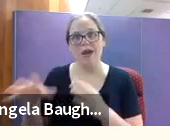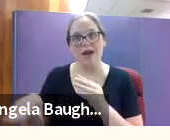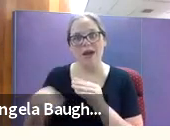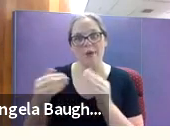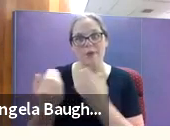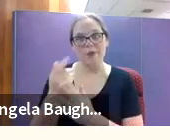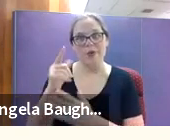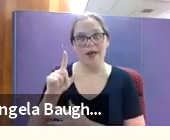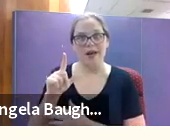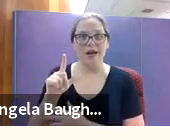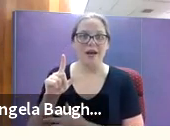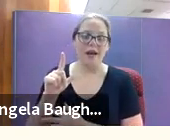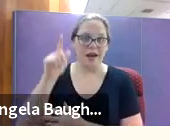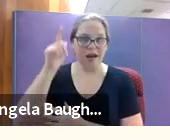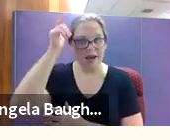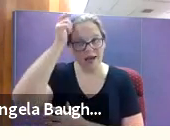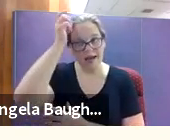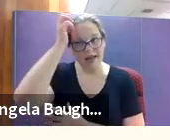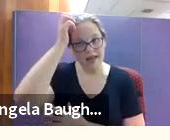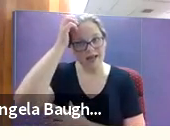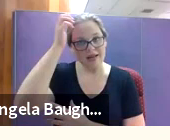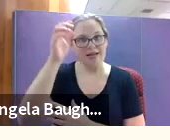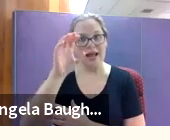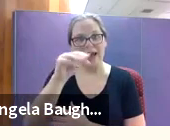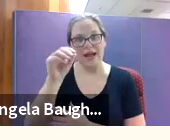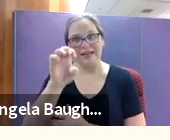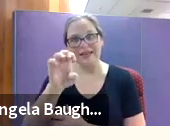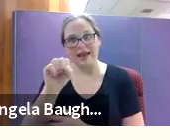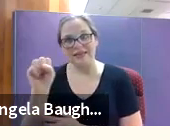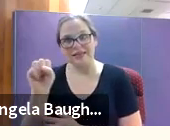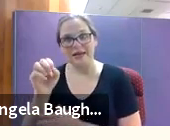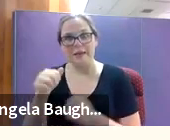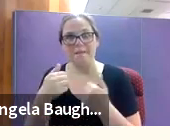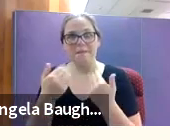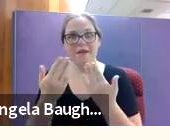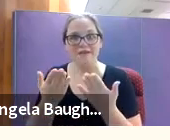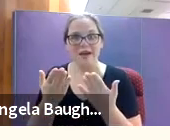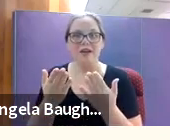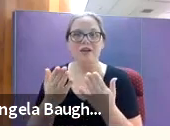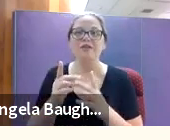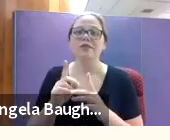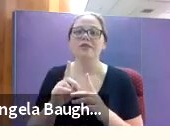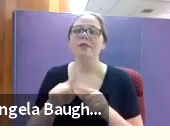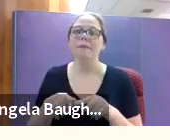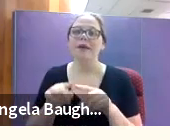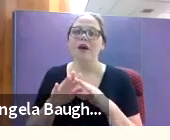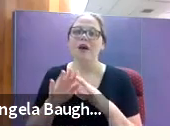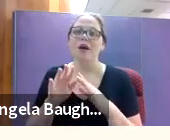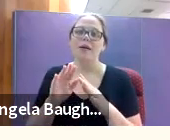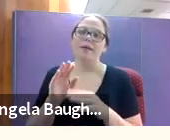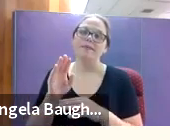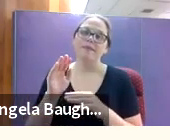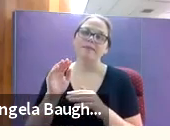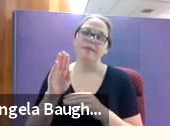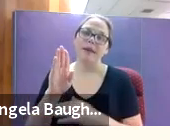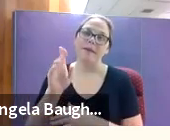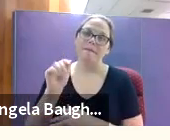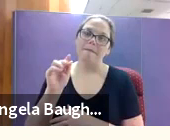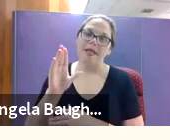providers, lettuce and EES providers, based upon any perceived balances that we would have. Typically, we would have had this